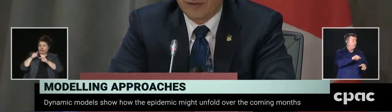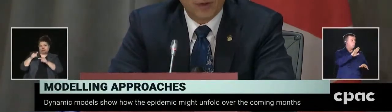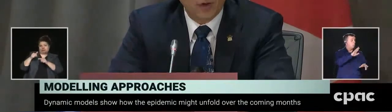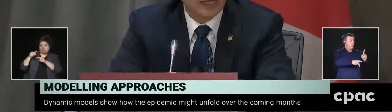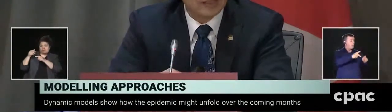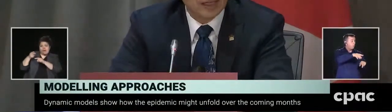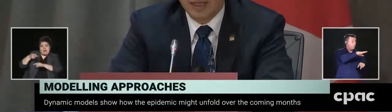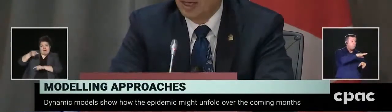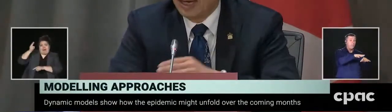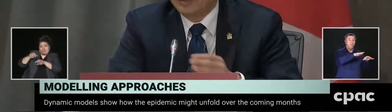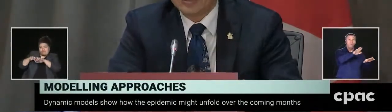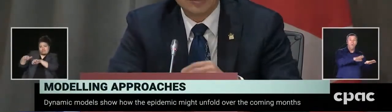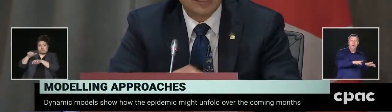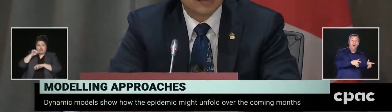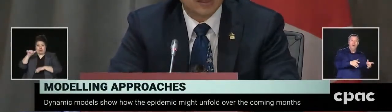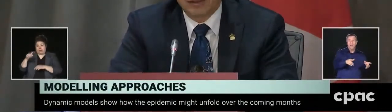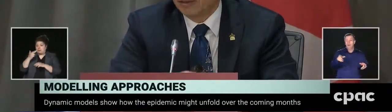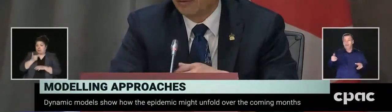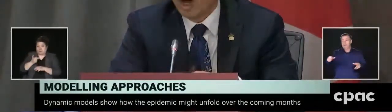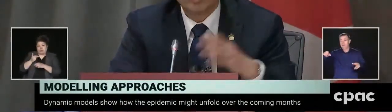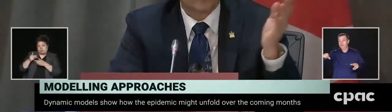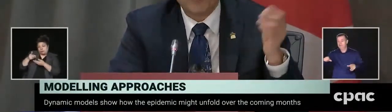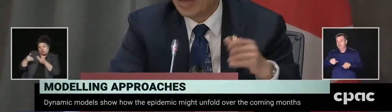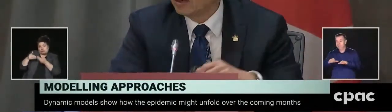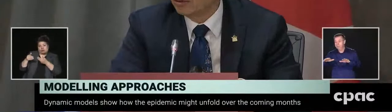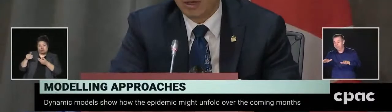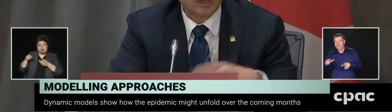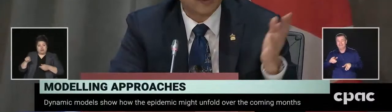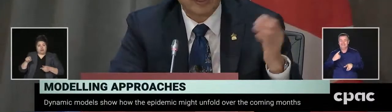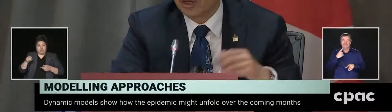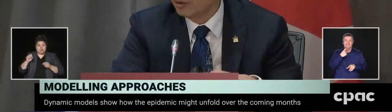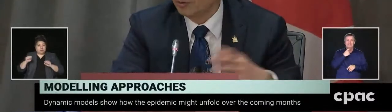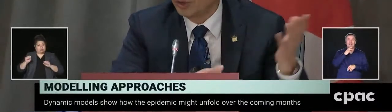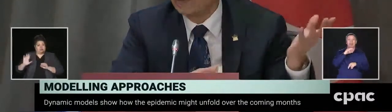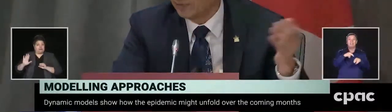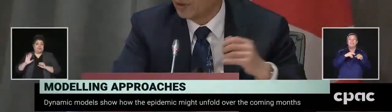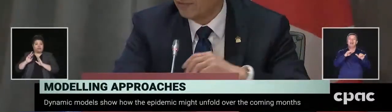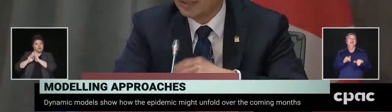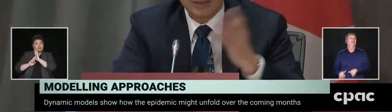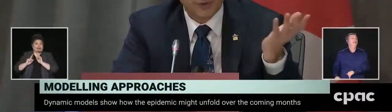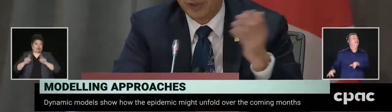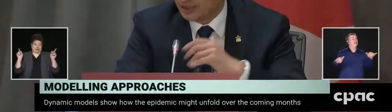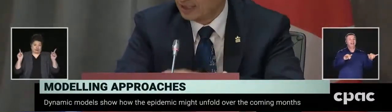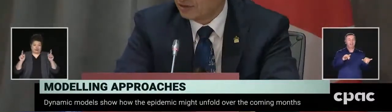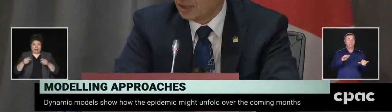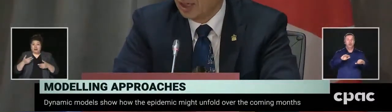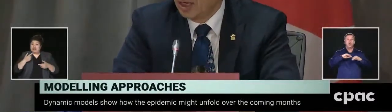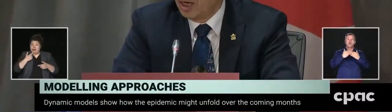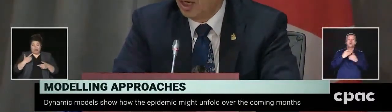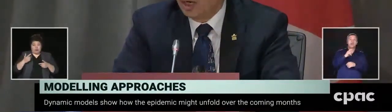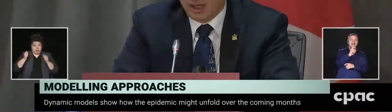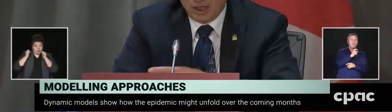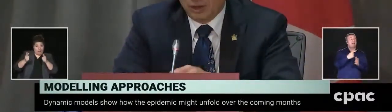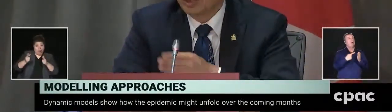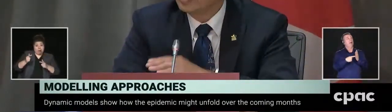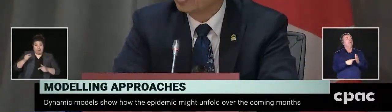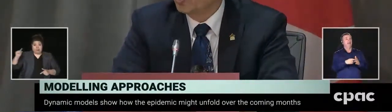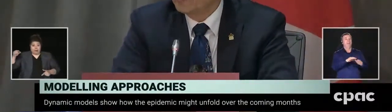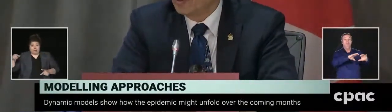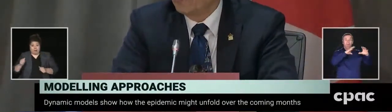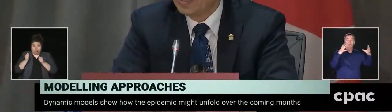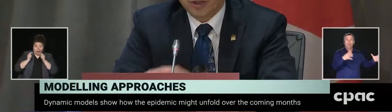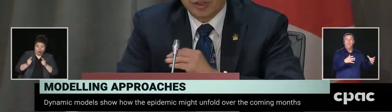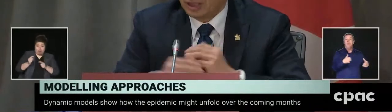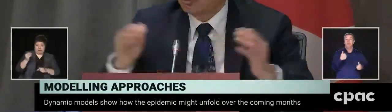at the national level. Oh, yes, at this state, all of Quebec or all of Ontario or whatever province, Alberta, etc., could